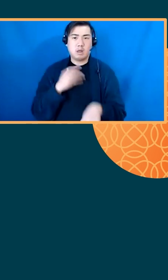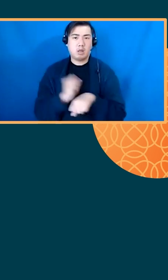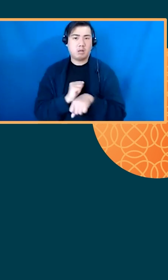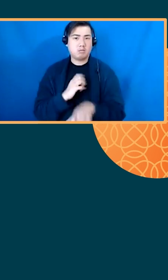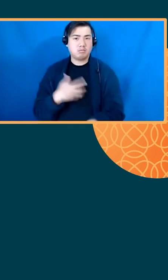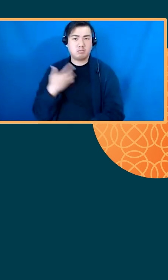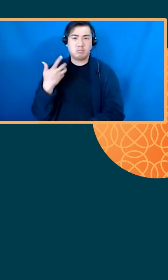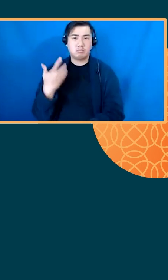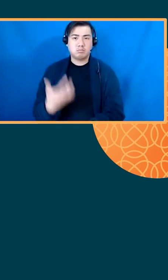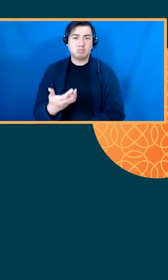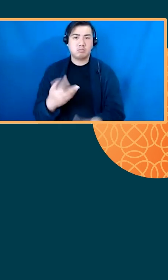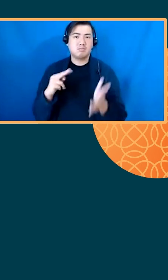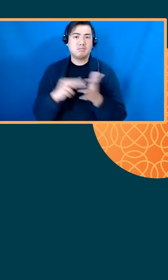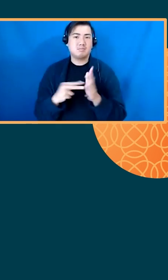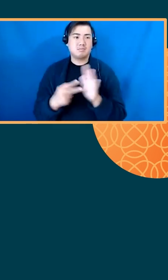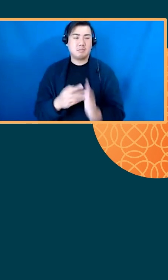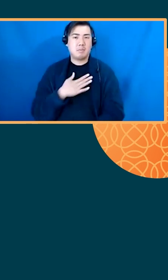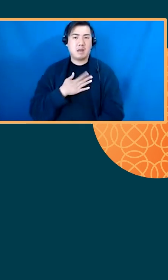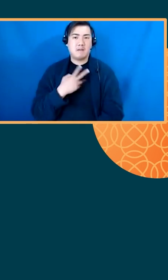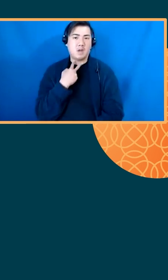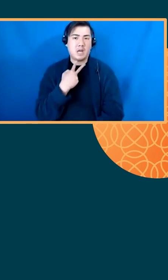match the voice of,